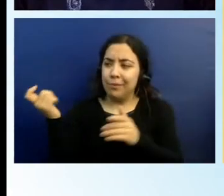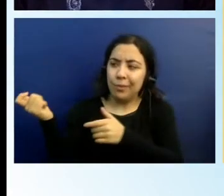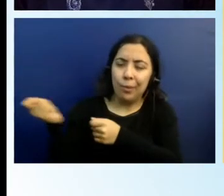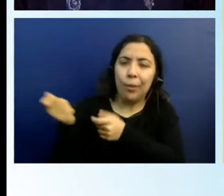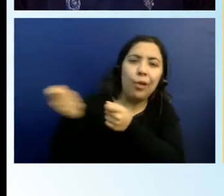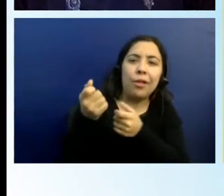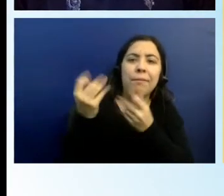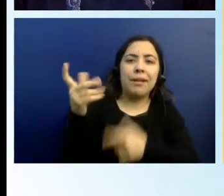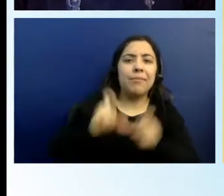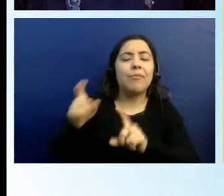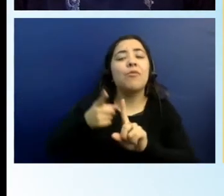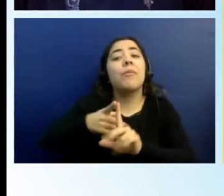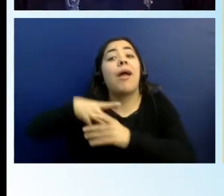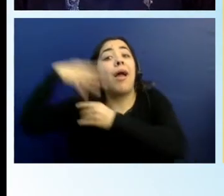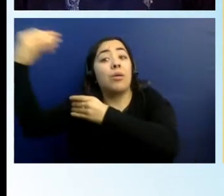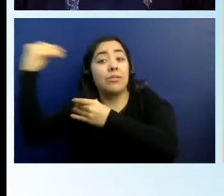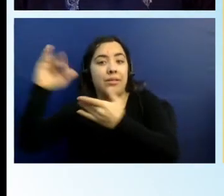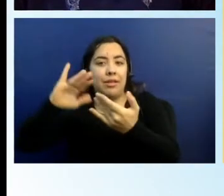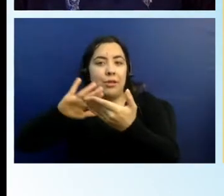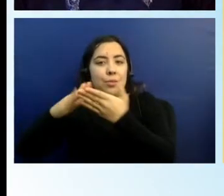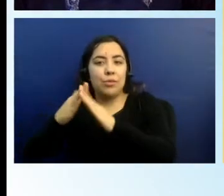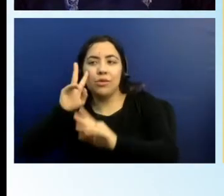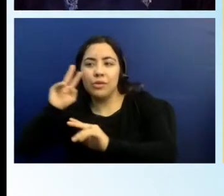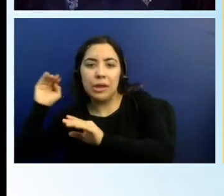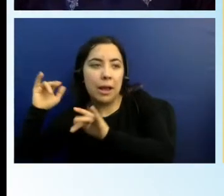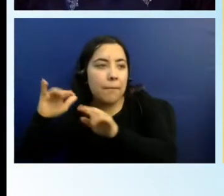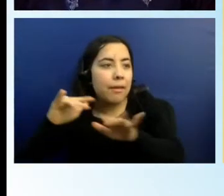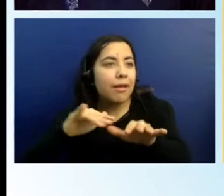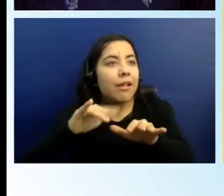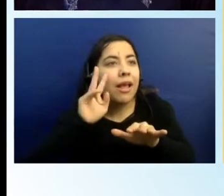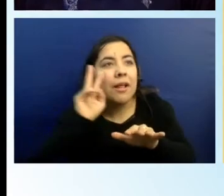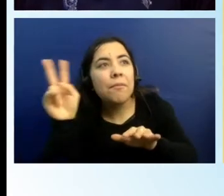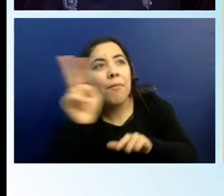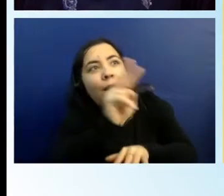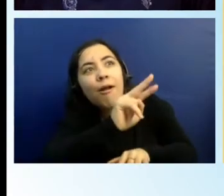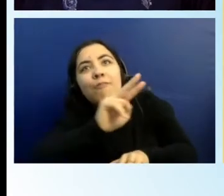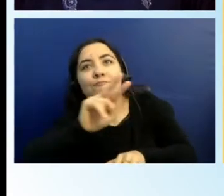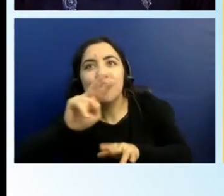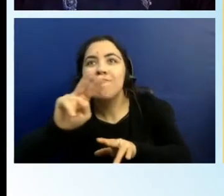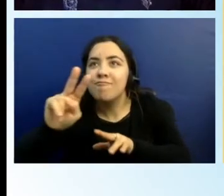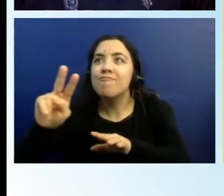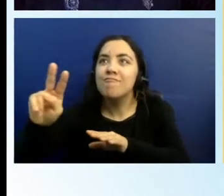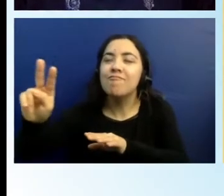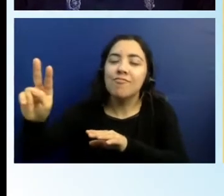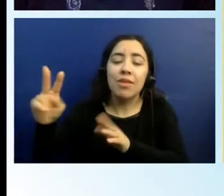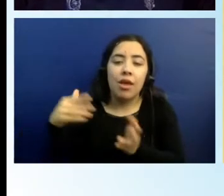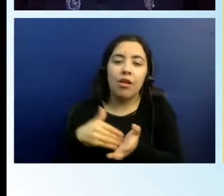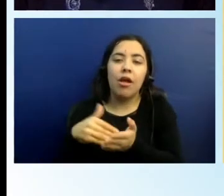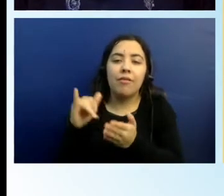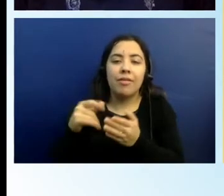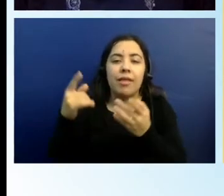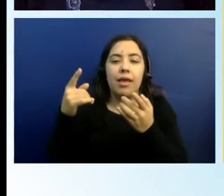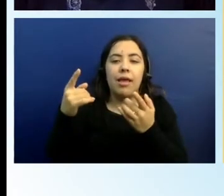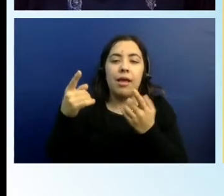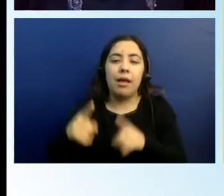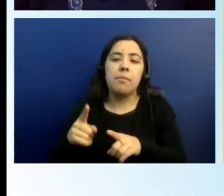admire it at first. And then oftentimes, though, that ends up with